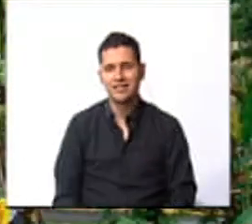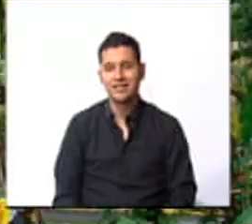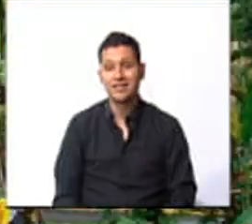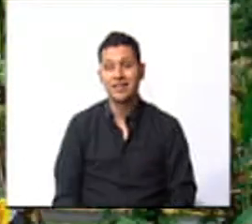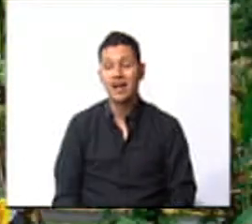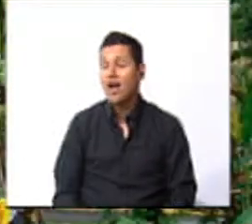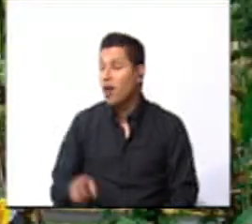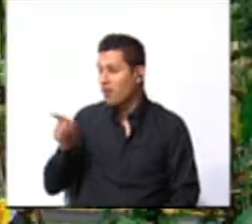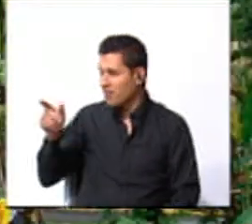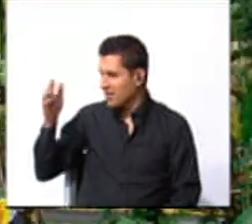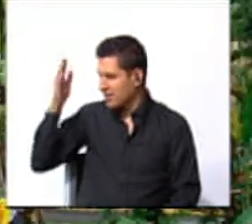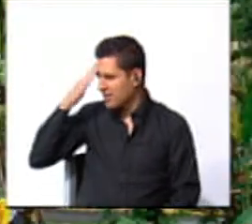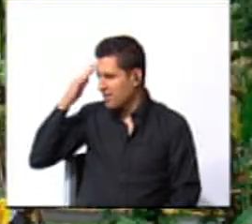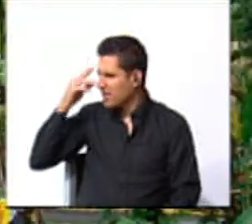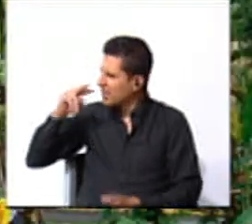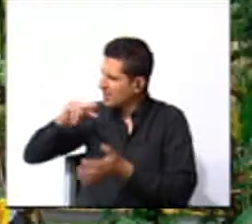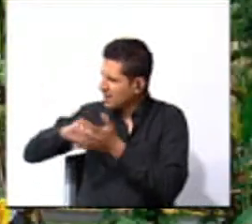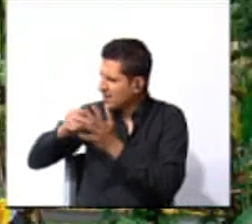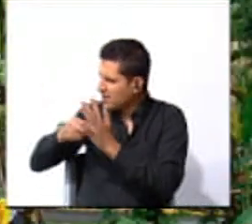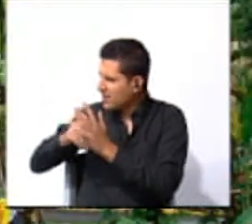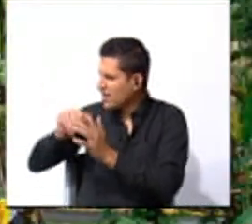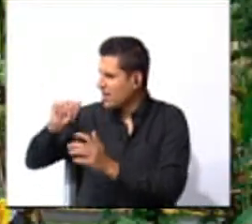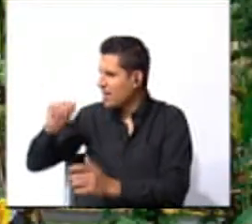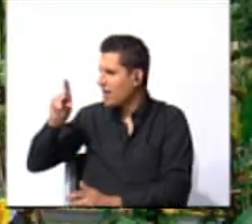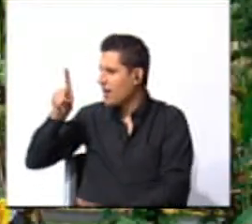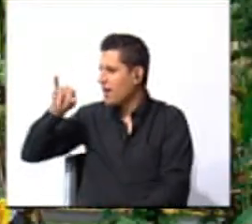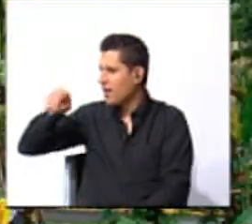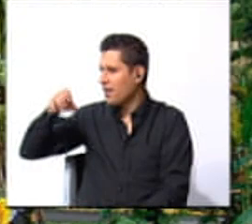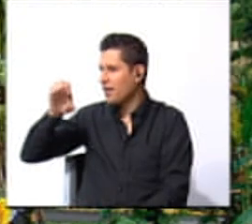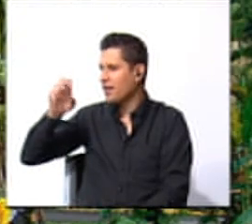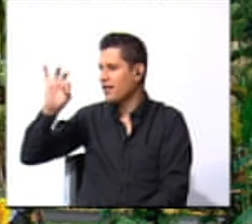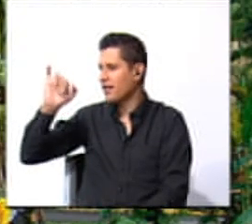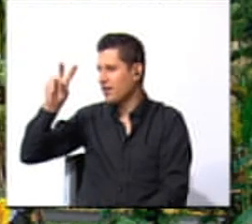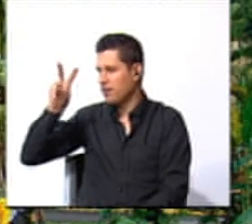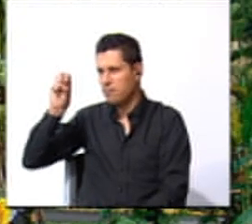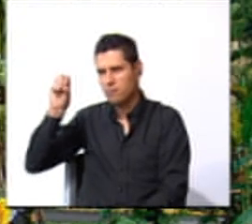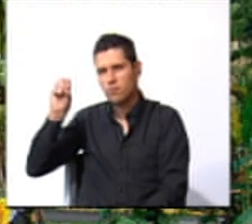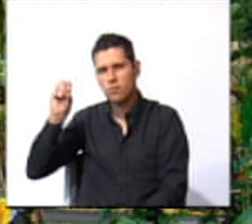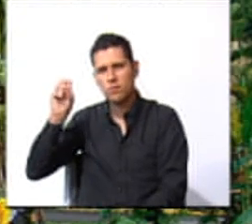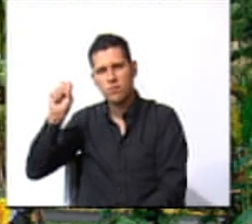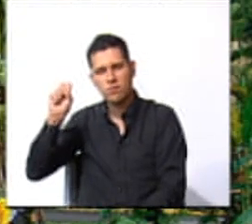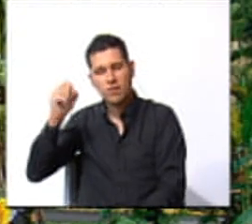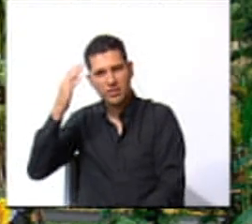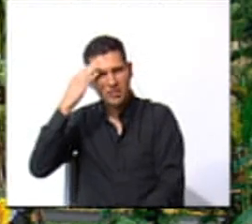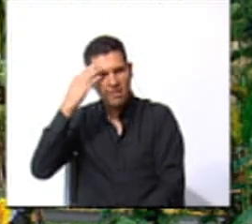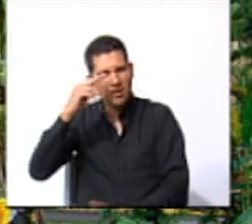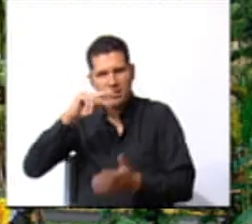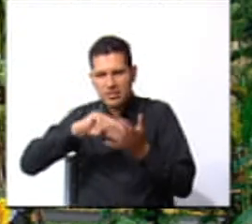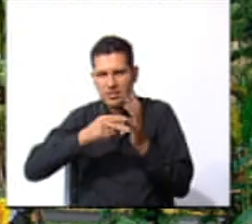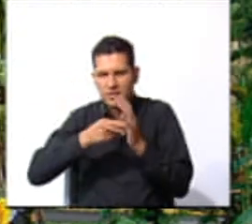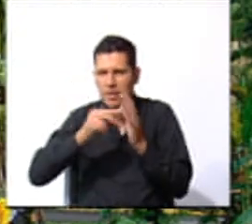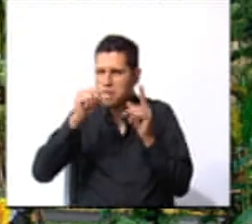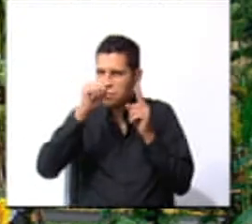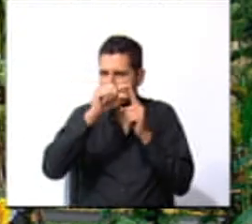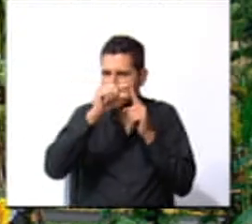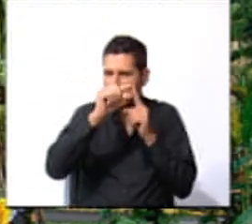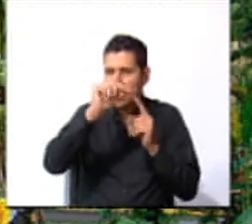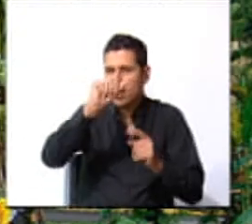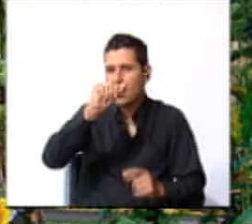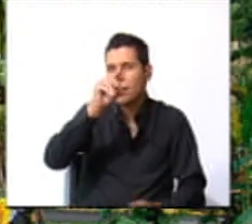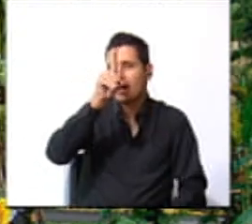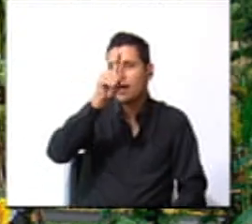Do you remember what's an adjective, Andres? Do you remember? It's a word that describes